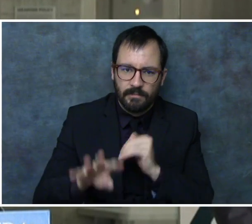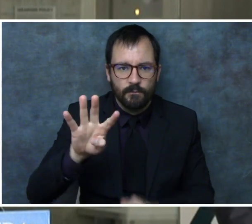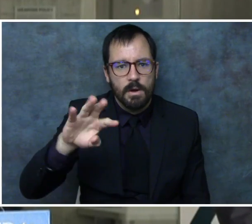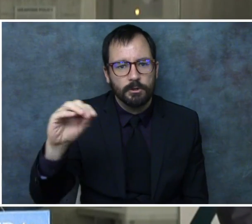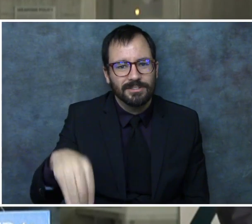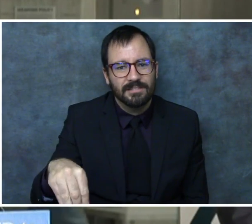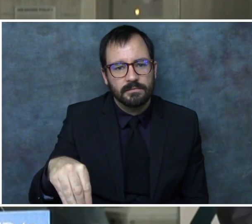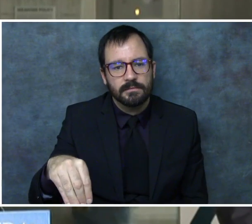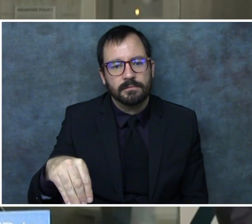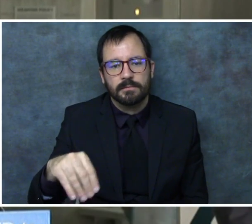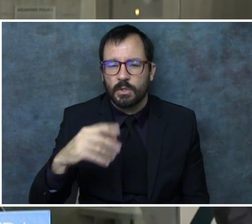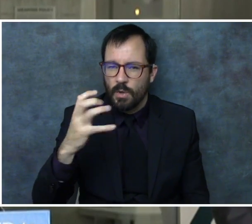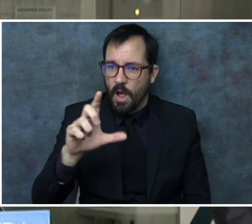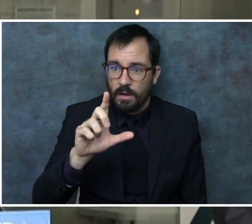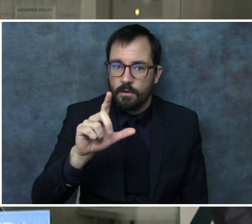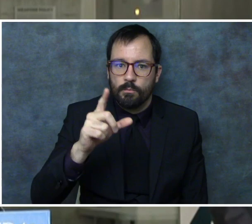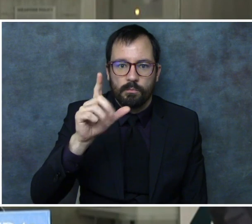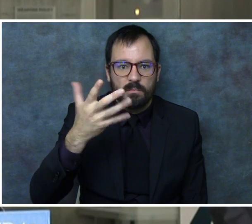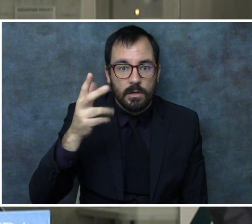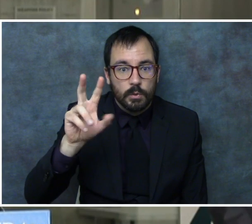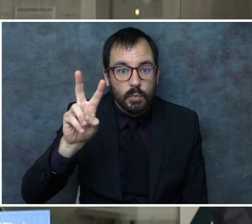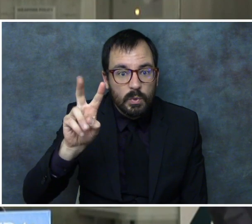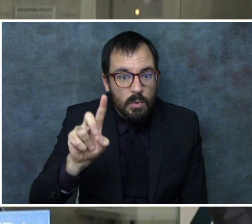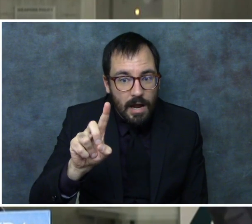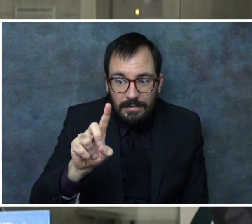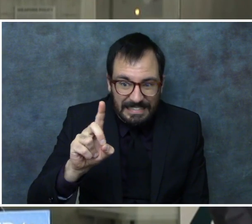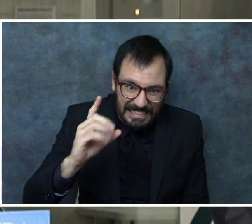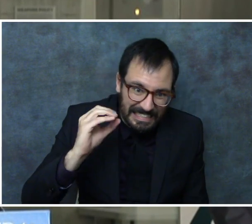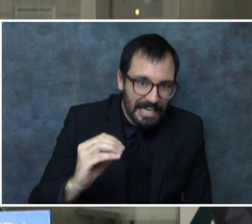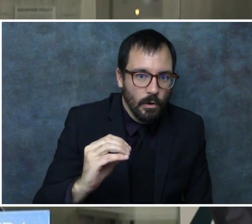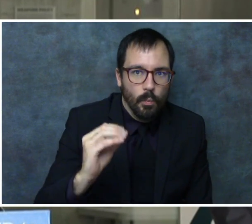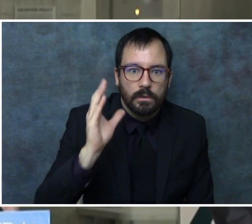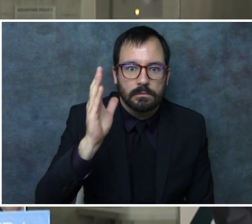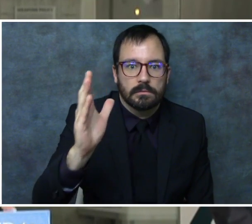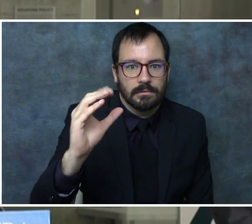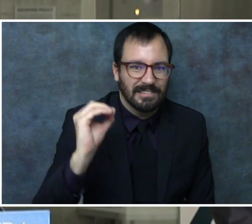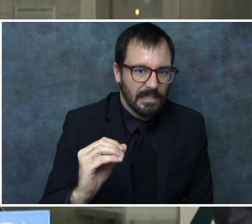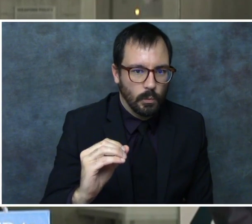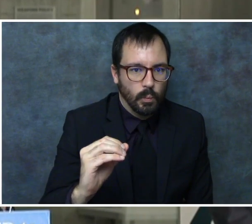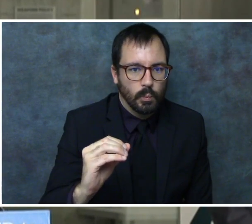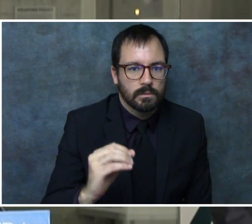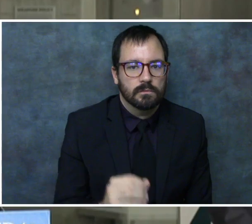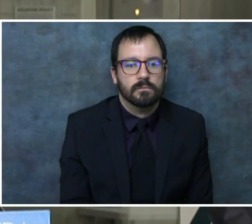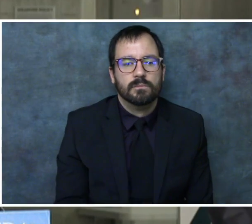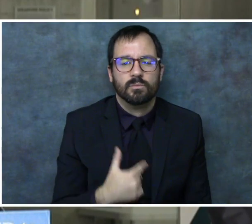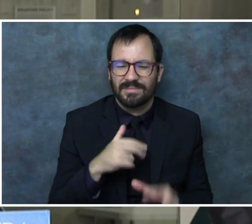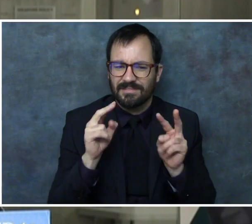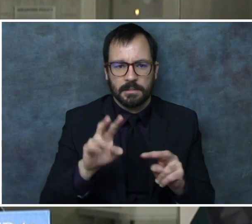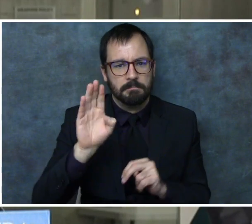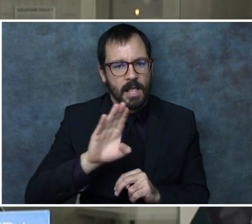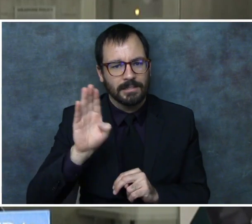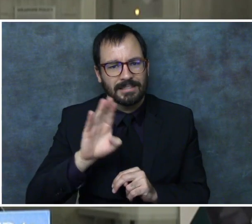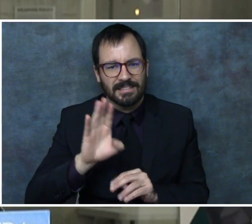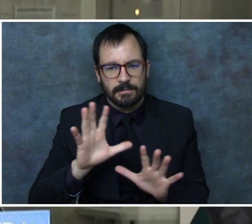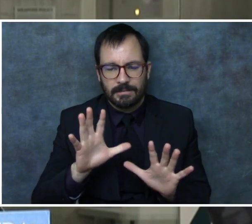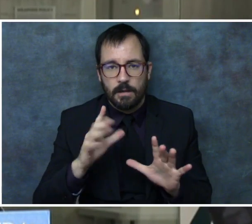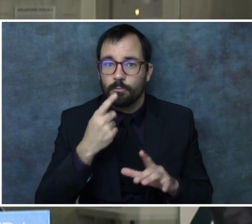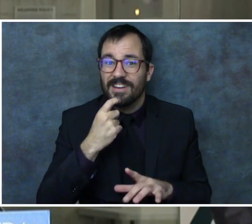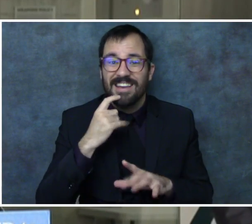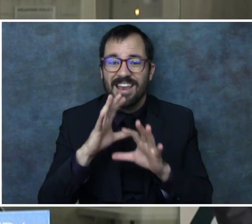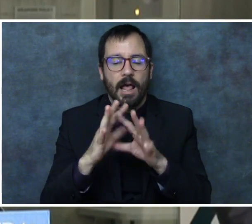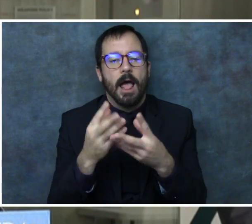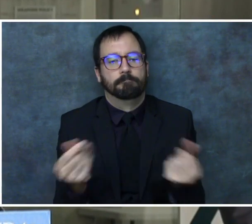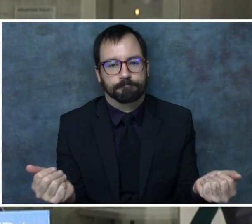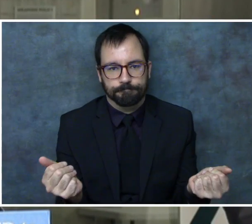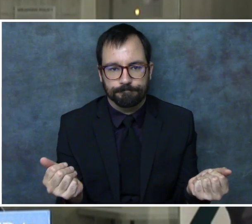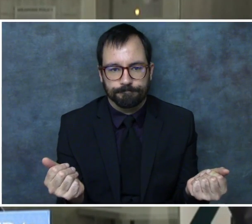and eventually 0. And I'm also looking for us as a city of Boston to get out of the red zone. This is the second week in a row now we've been in the red. We want to get